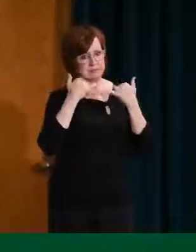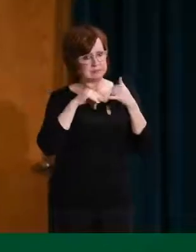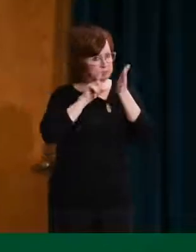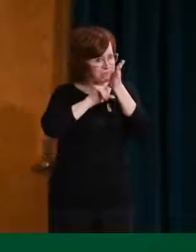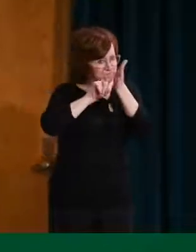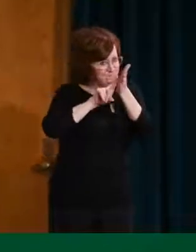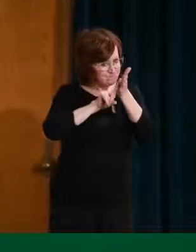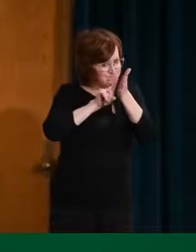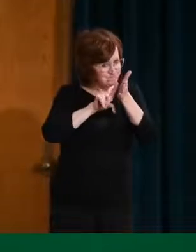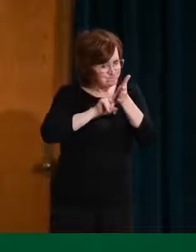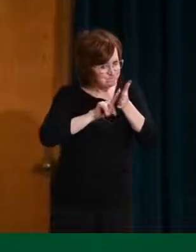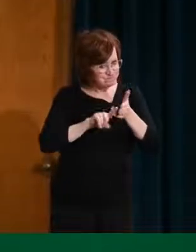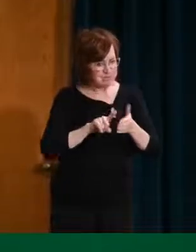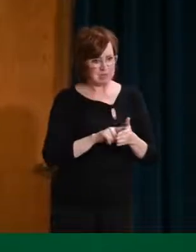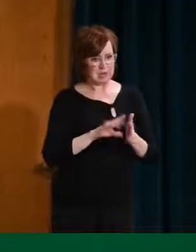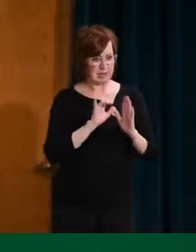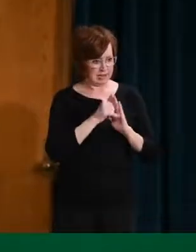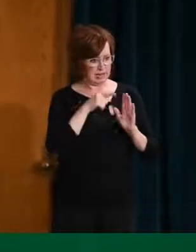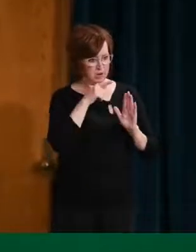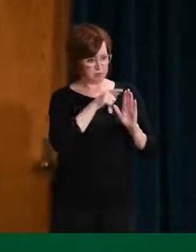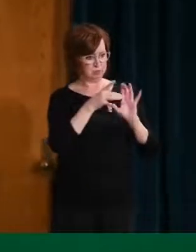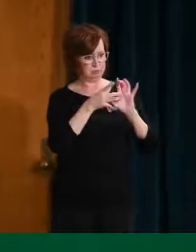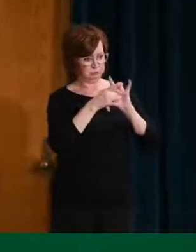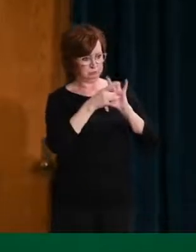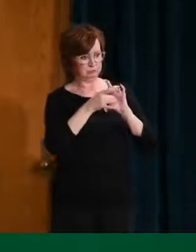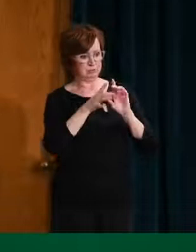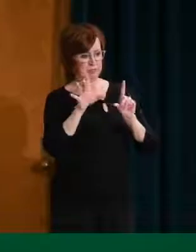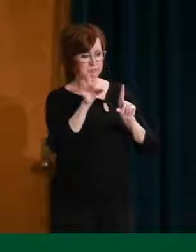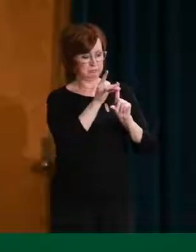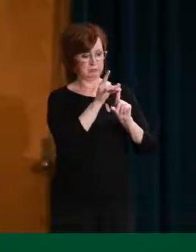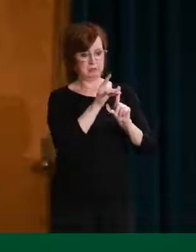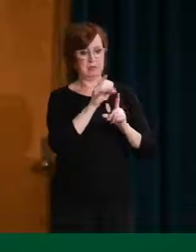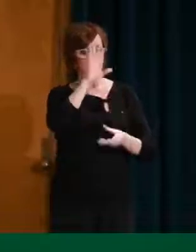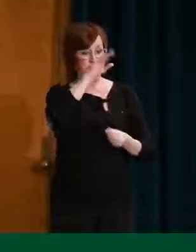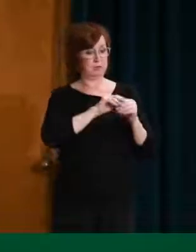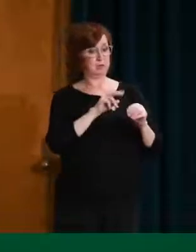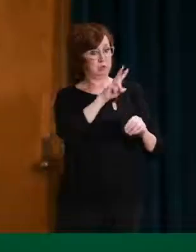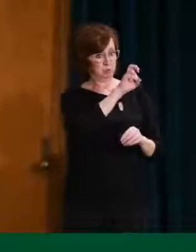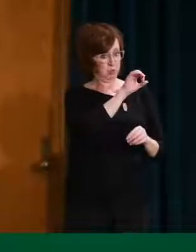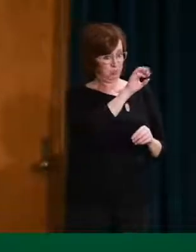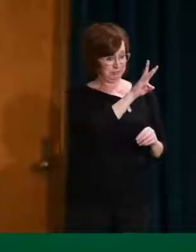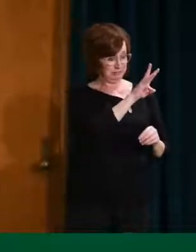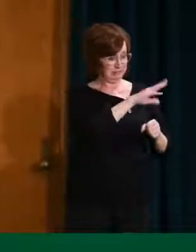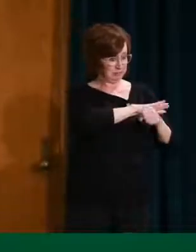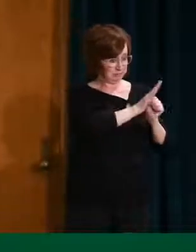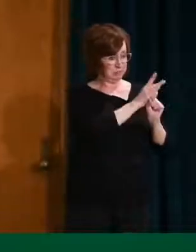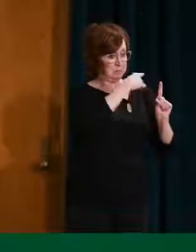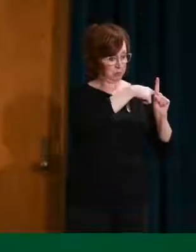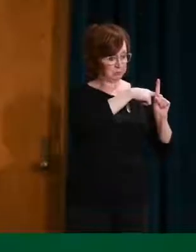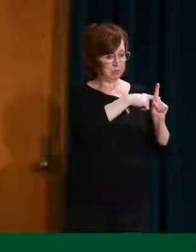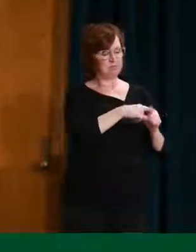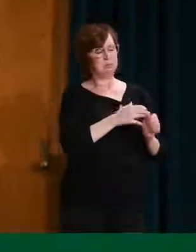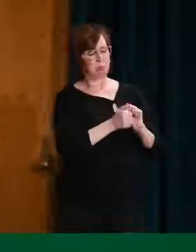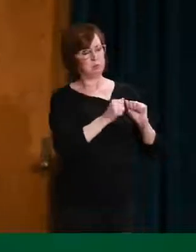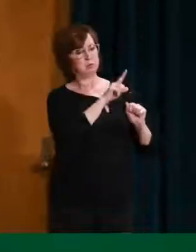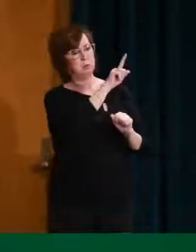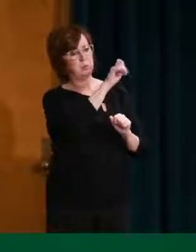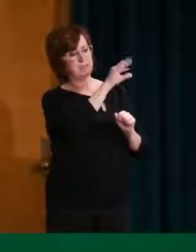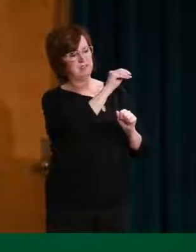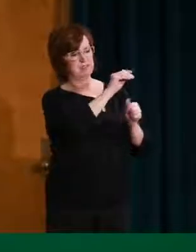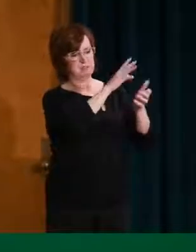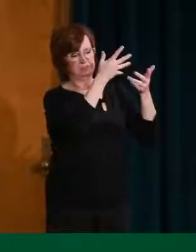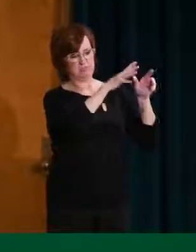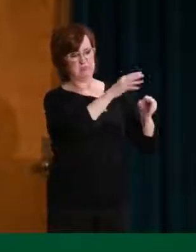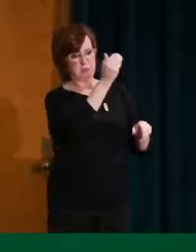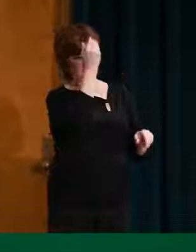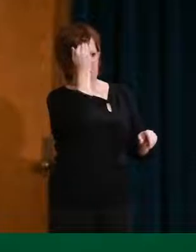is pending. And the way it works is that of the 206, the majority, 150, the investigations have been